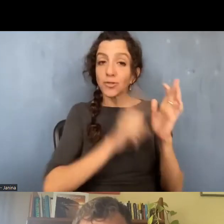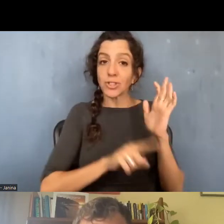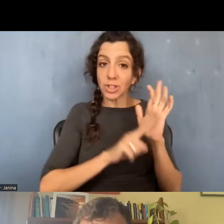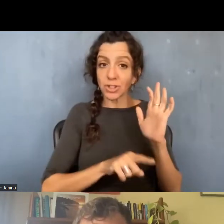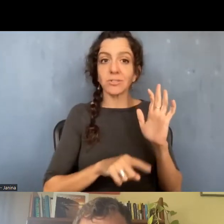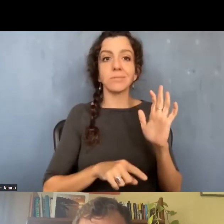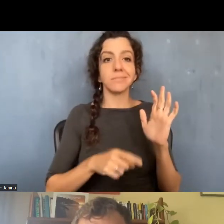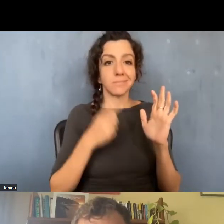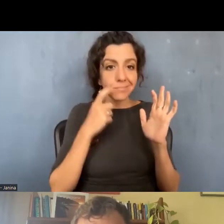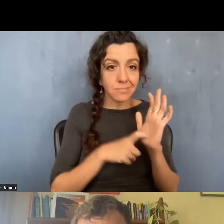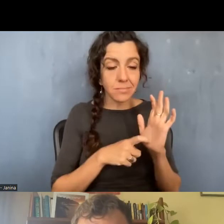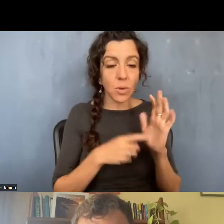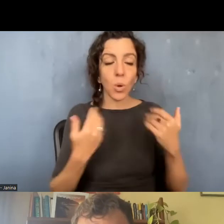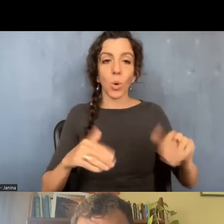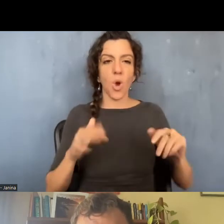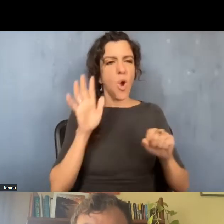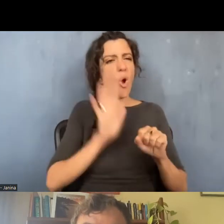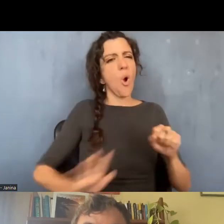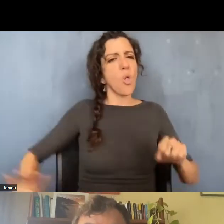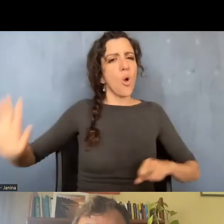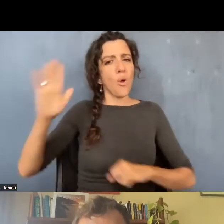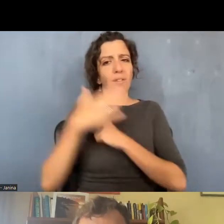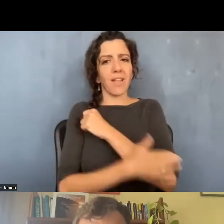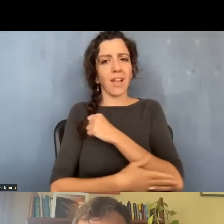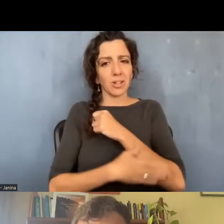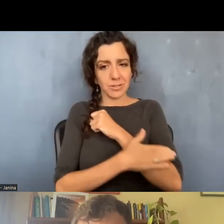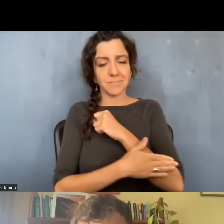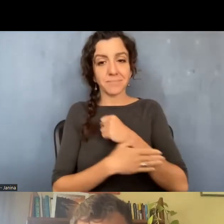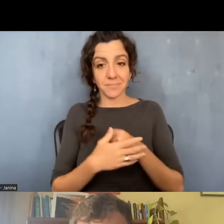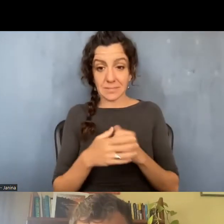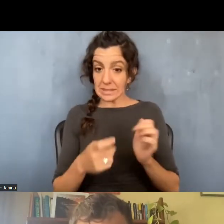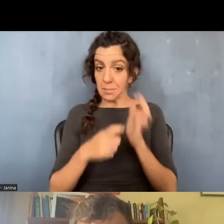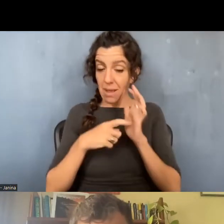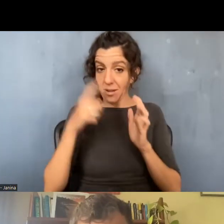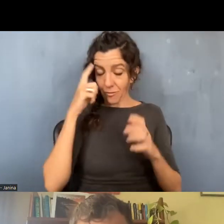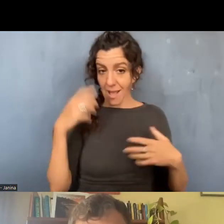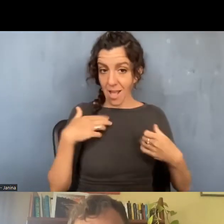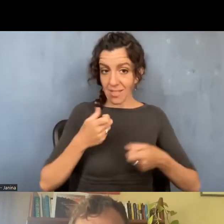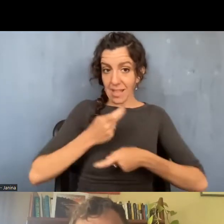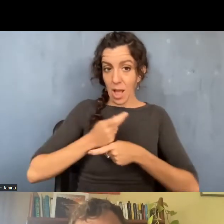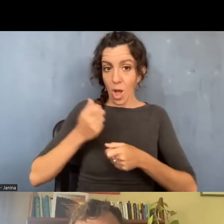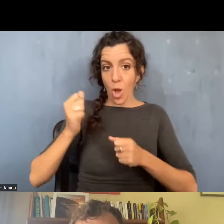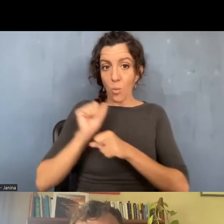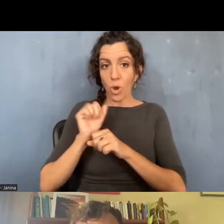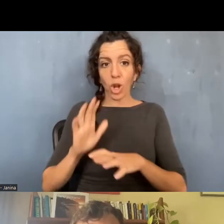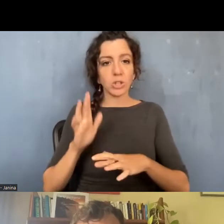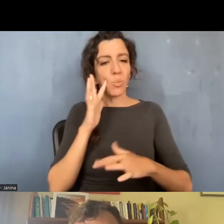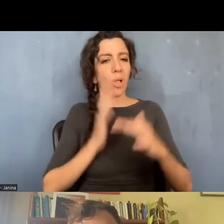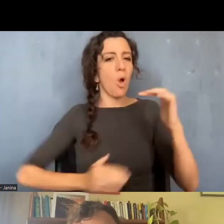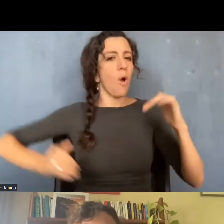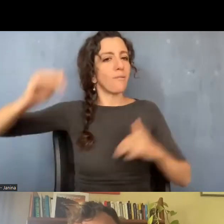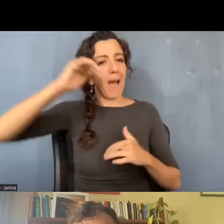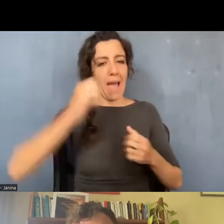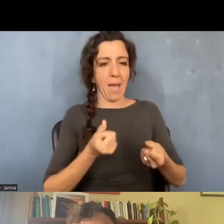country, demand for healthcare workers will outpace supply by 2025. Next slide, please.